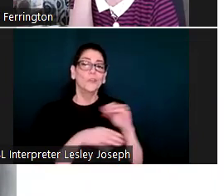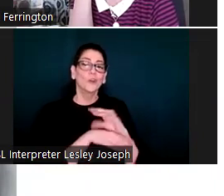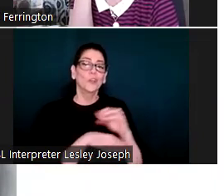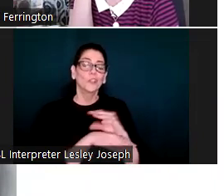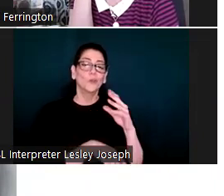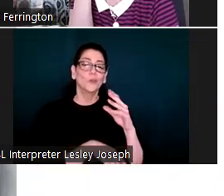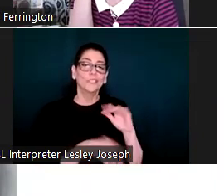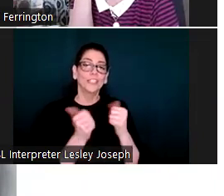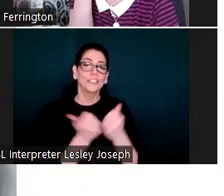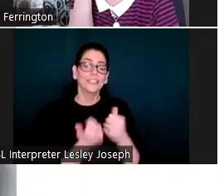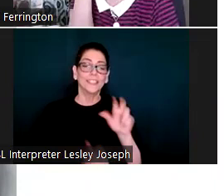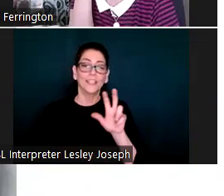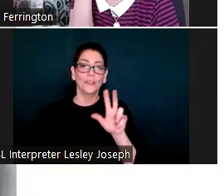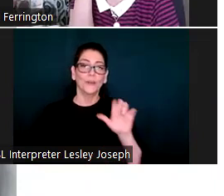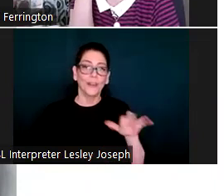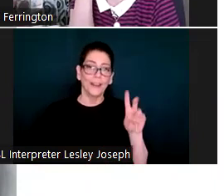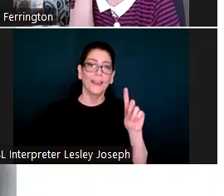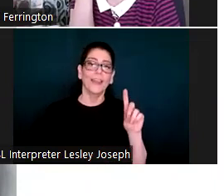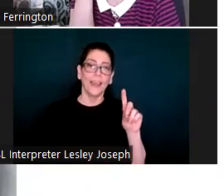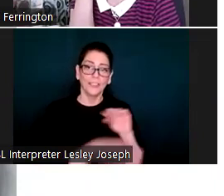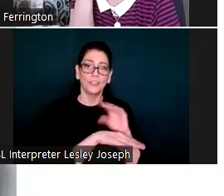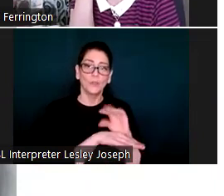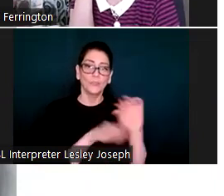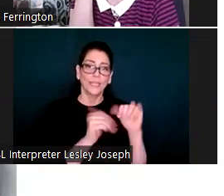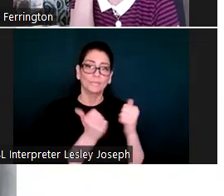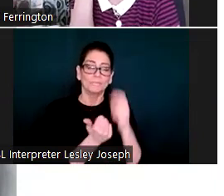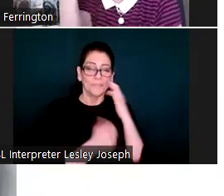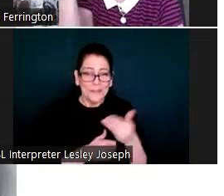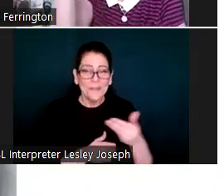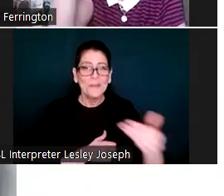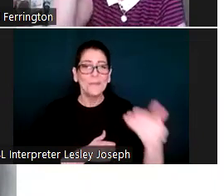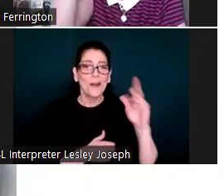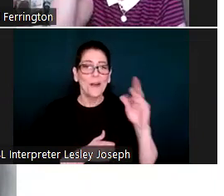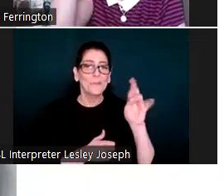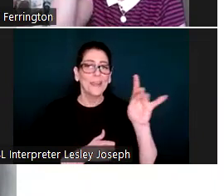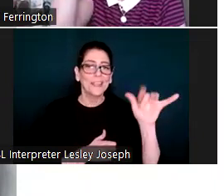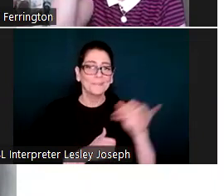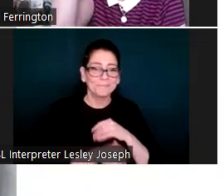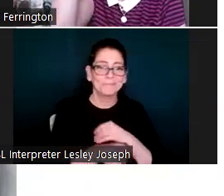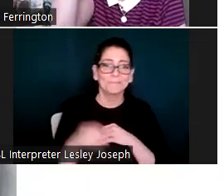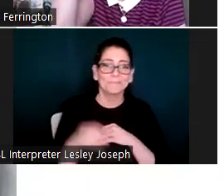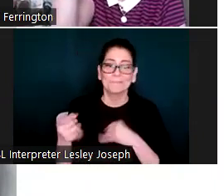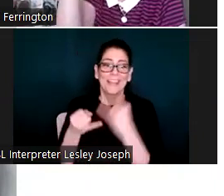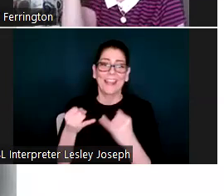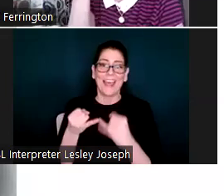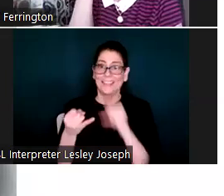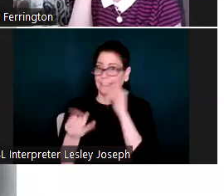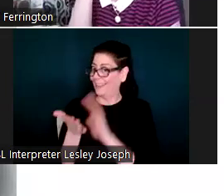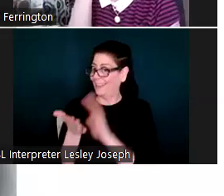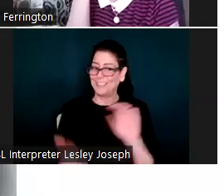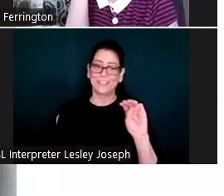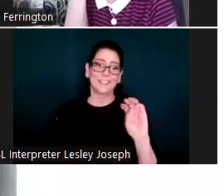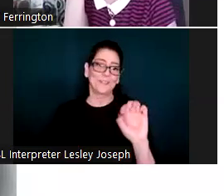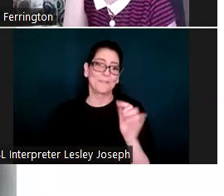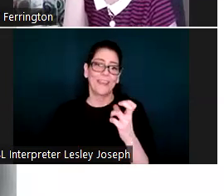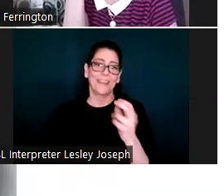Consulting. And we're so happy to welcome Kelly to today's event as well. And last but certainly not least, we